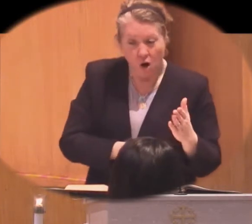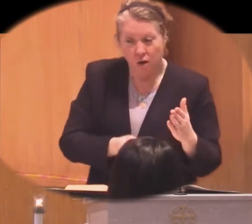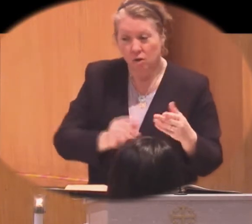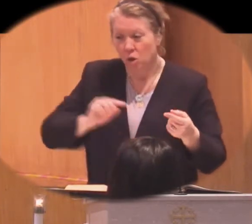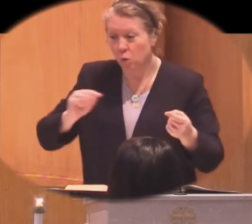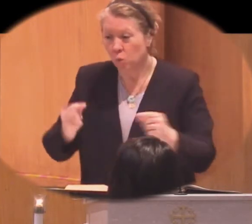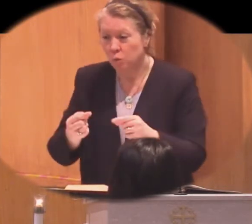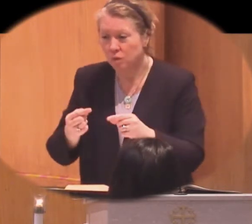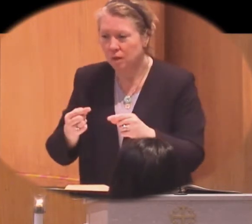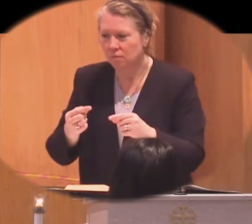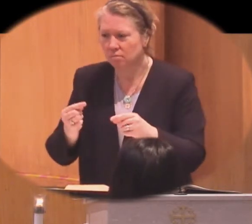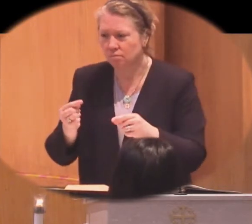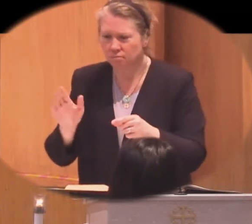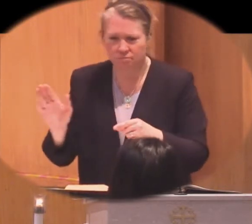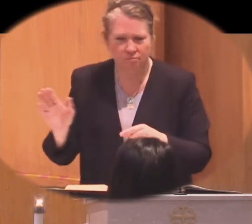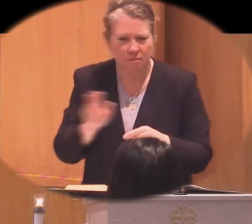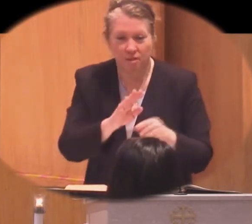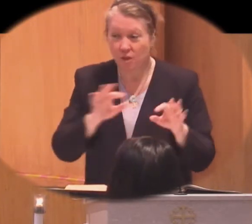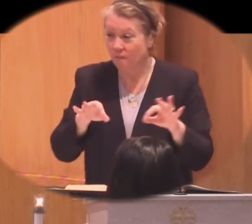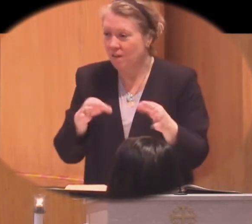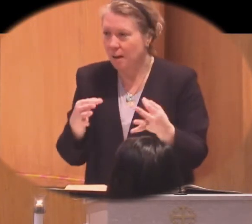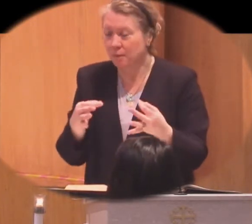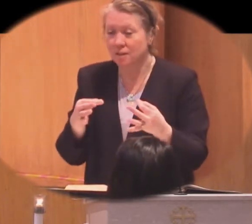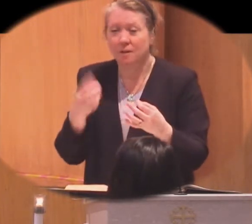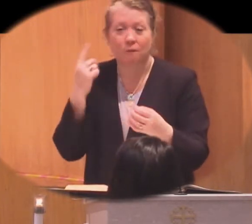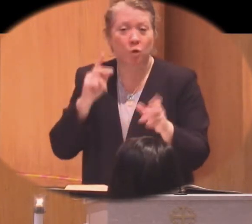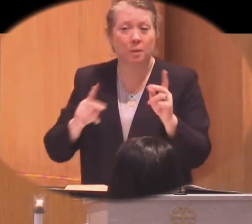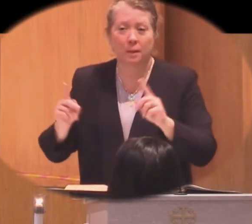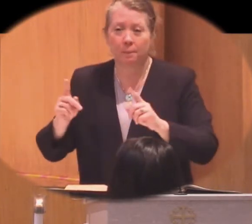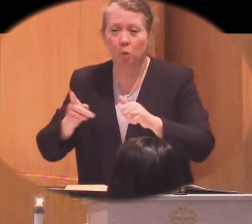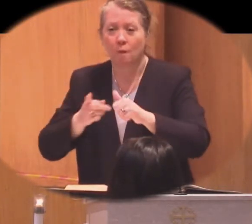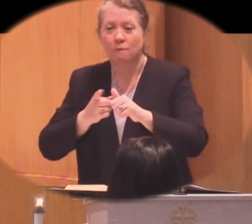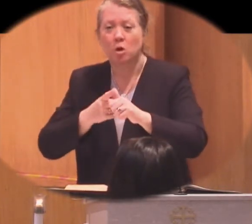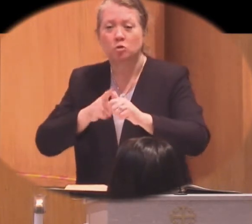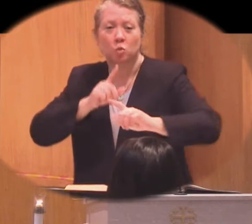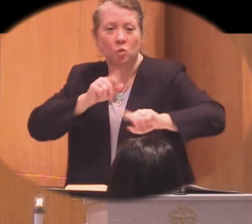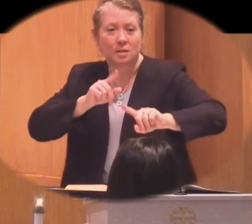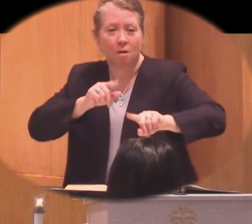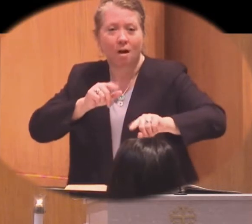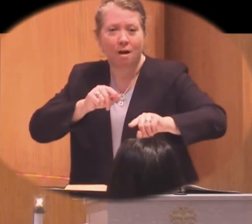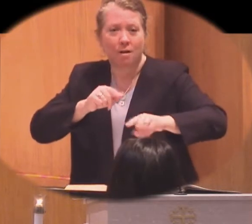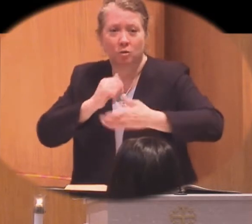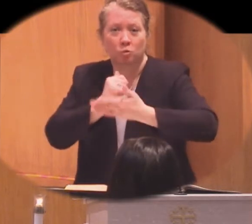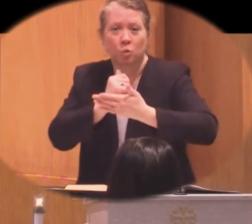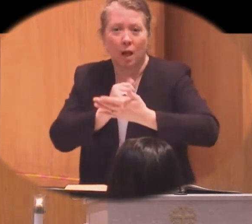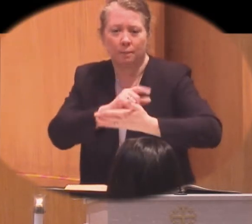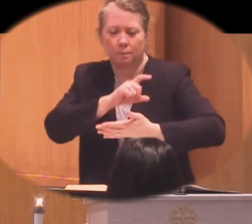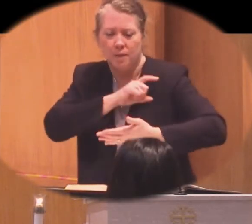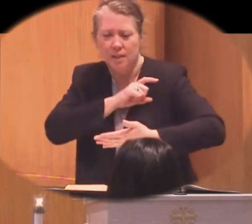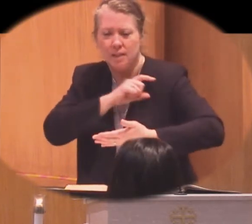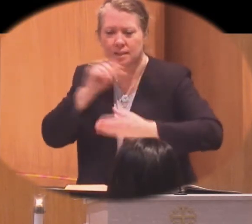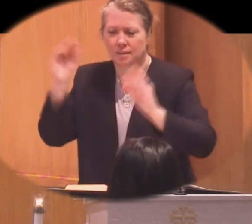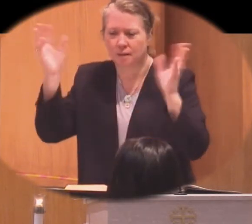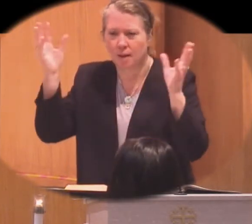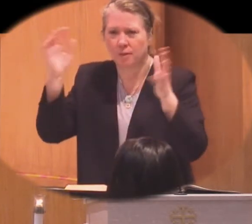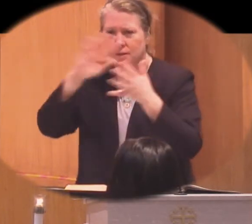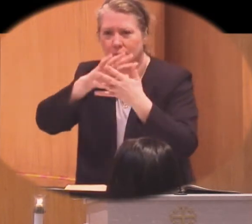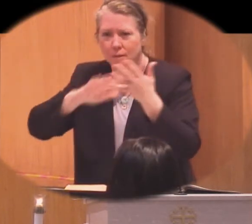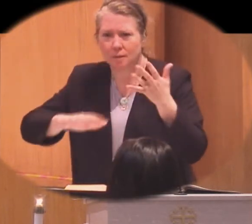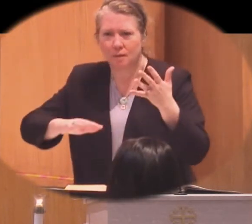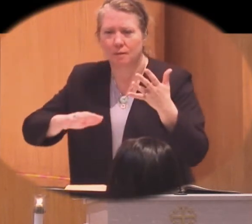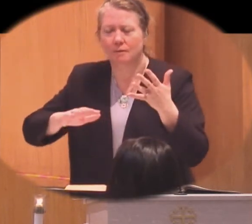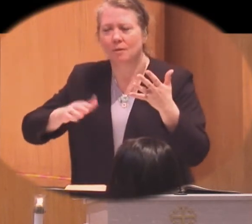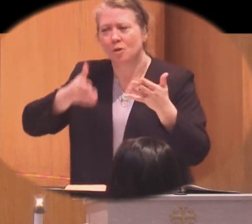loved ones, for the first responders and the entire South Florida community. May God grant them healing as